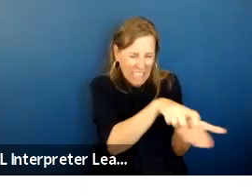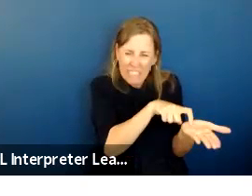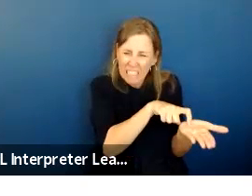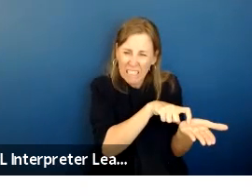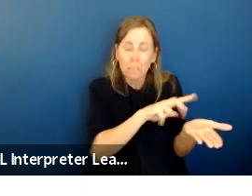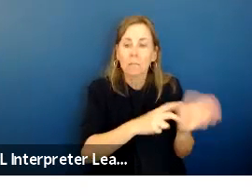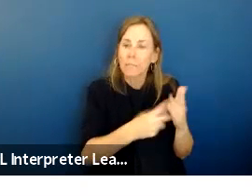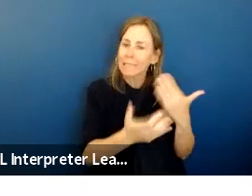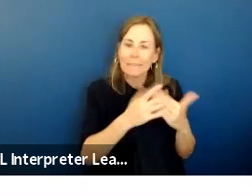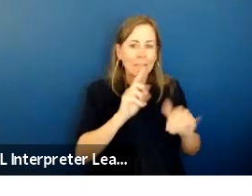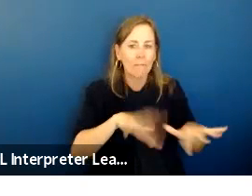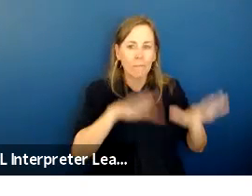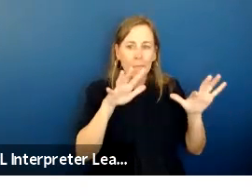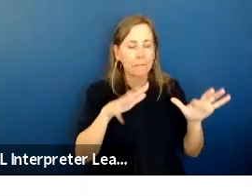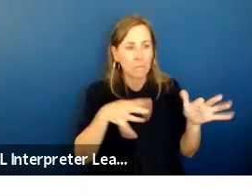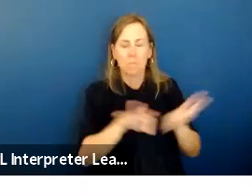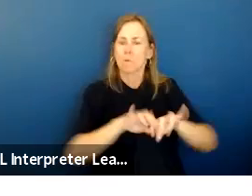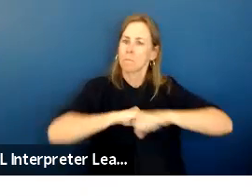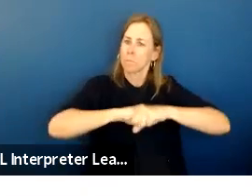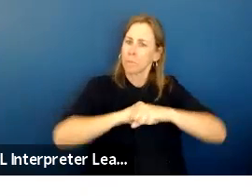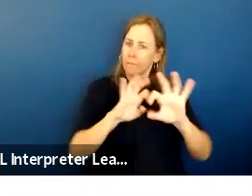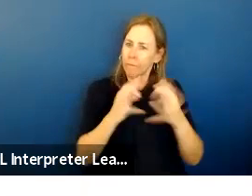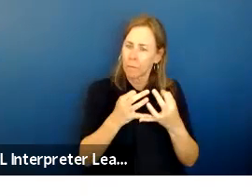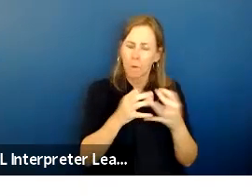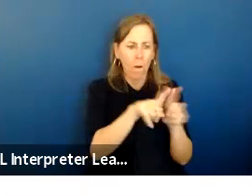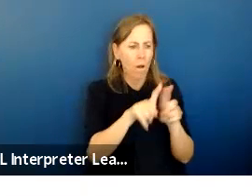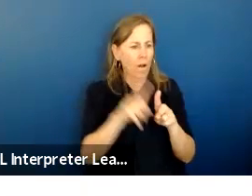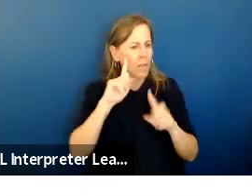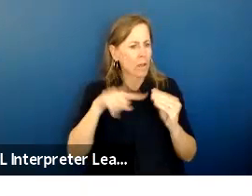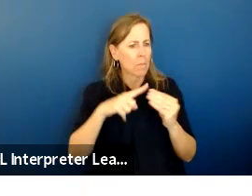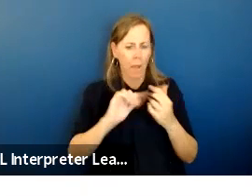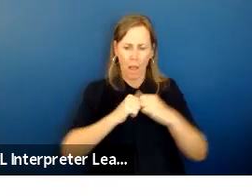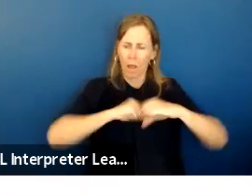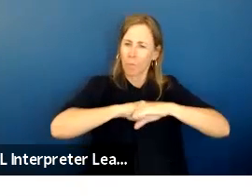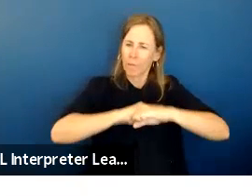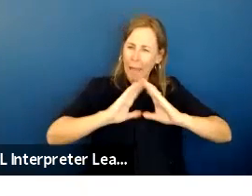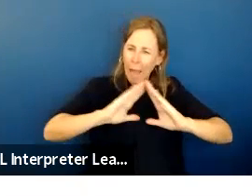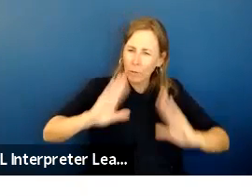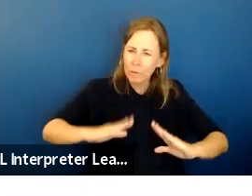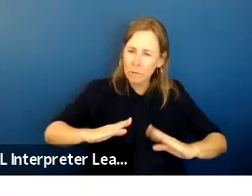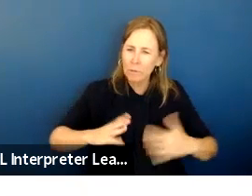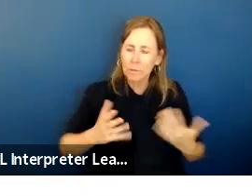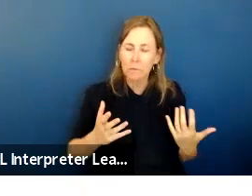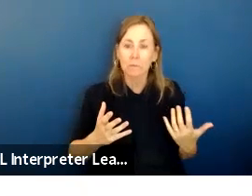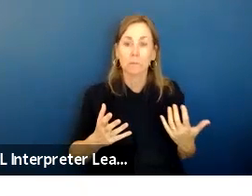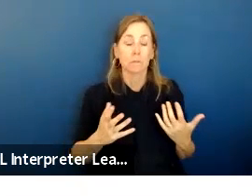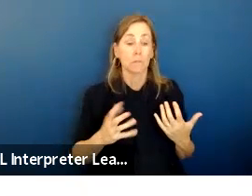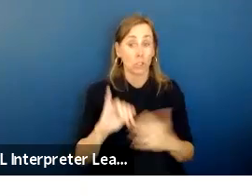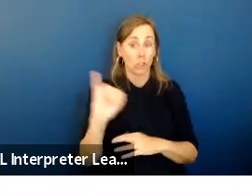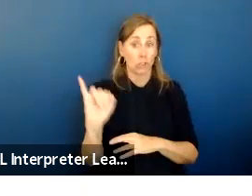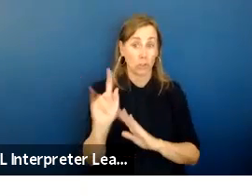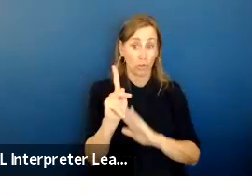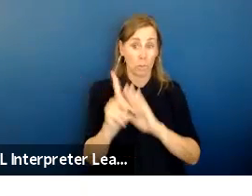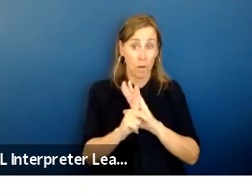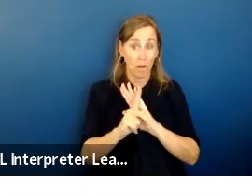family. But you also need to think about protecting your investments, including your house. The time to review your insurance policies for